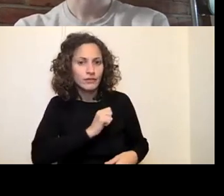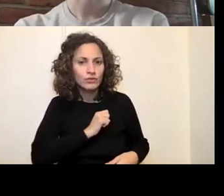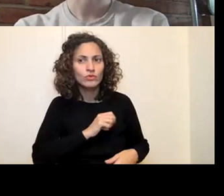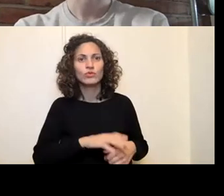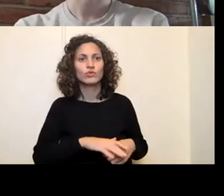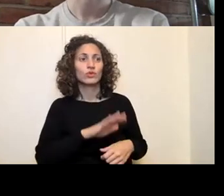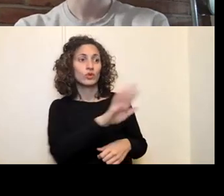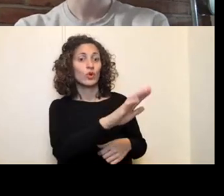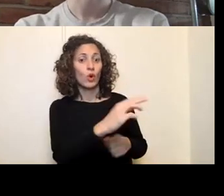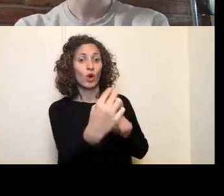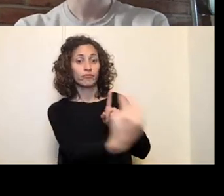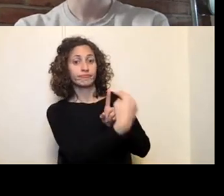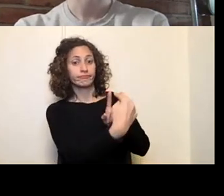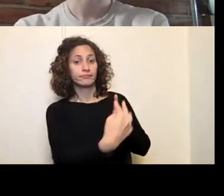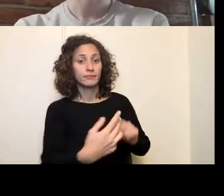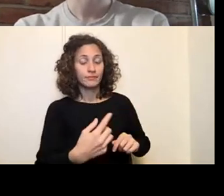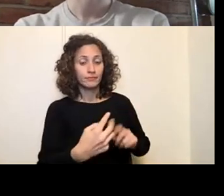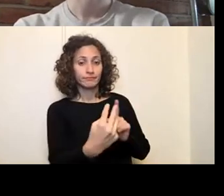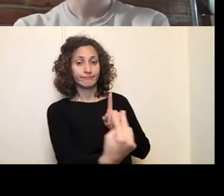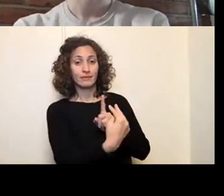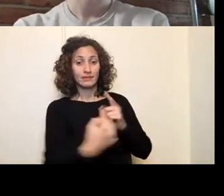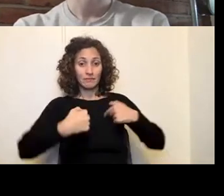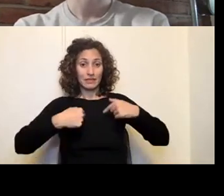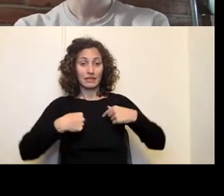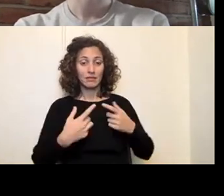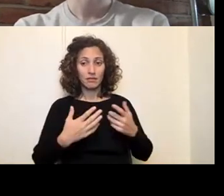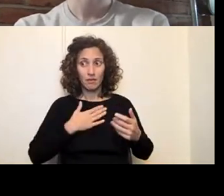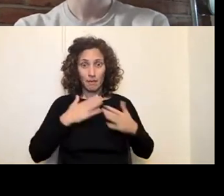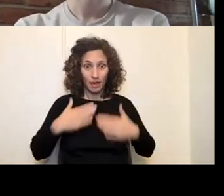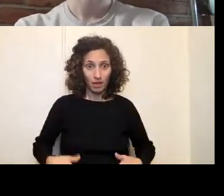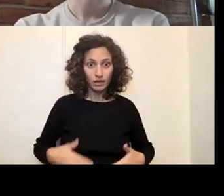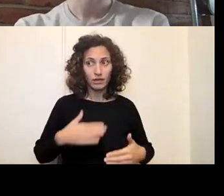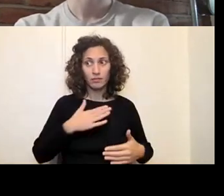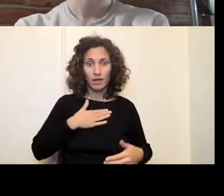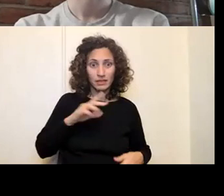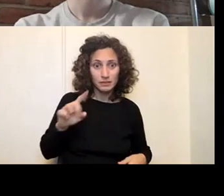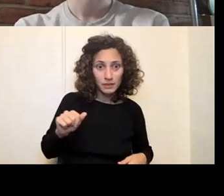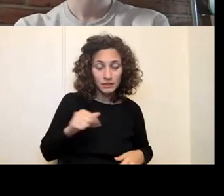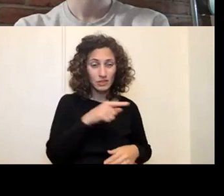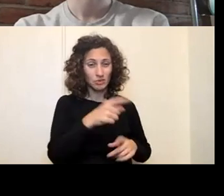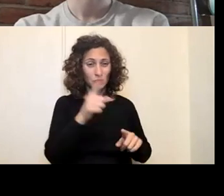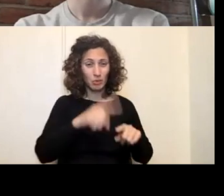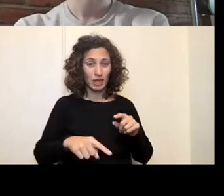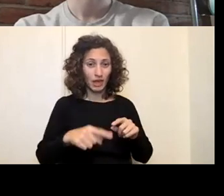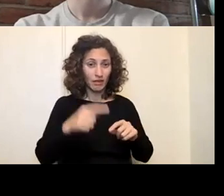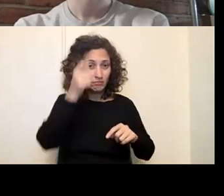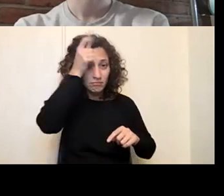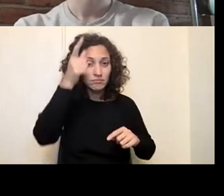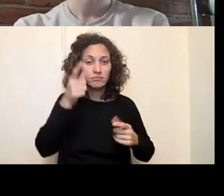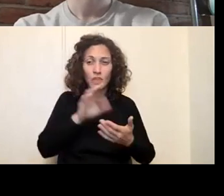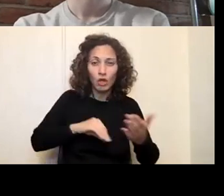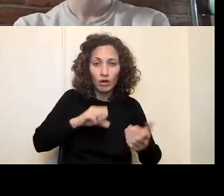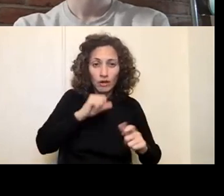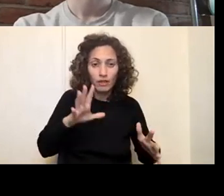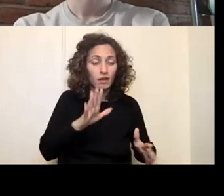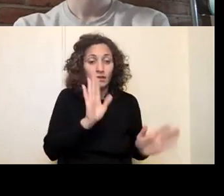feel about me or my body or, disability, if you can't seem to understand that or learn or whatever, then I'm going to